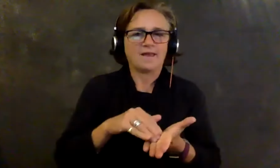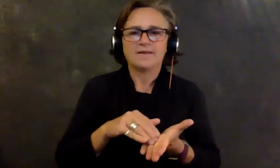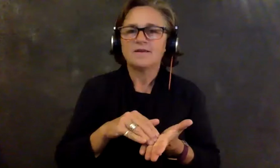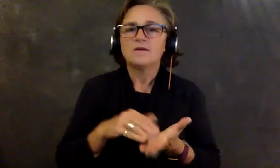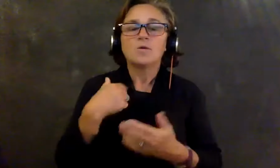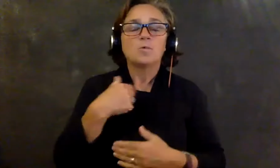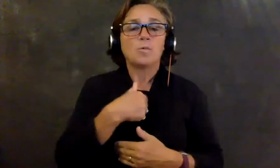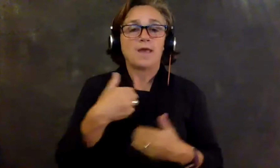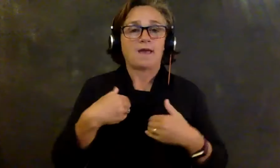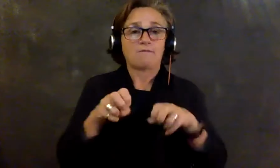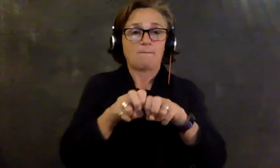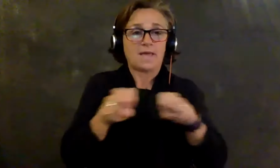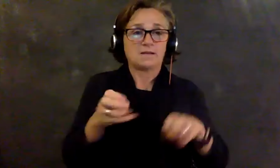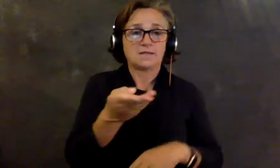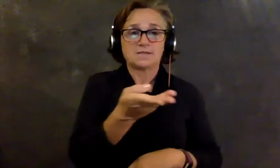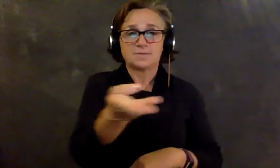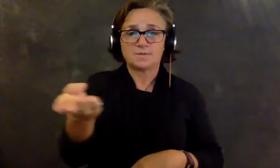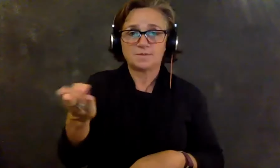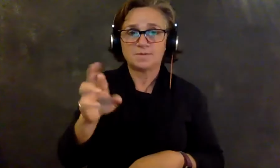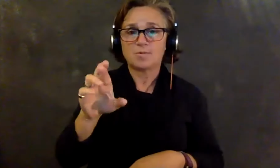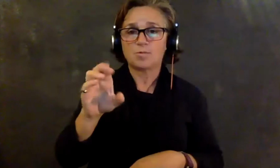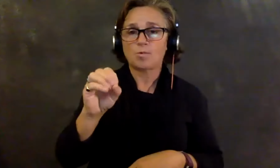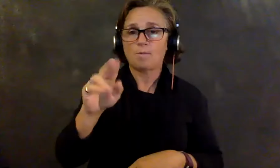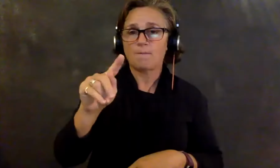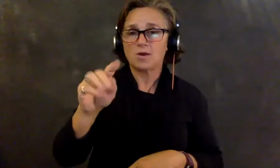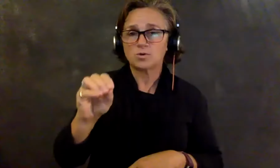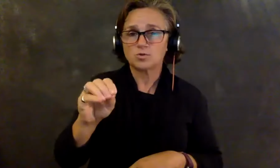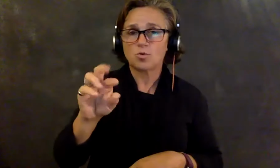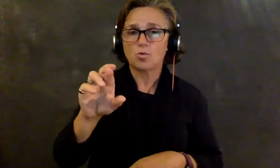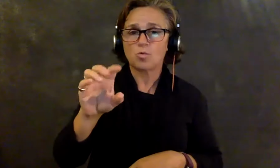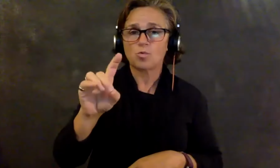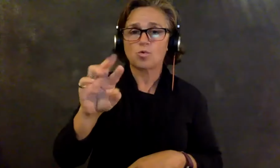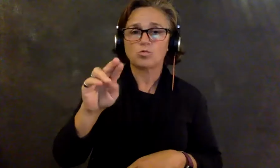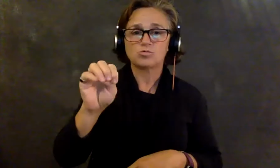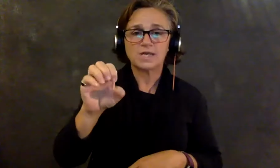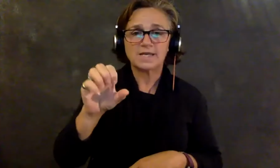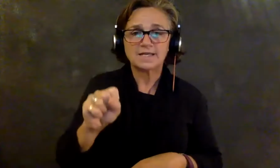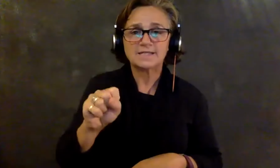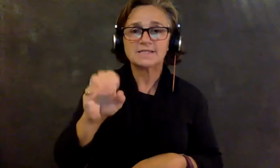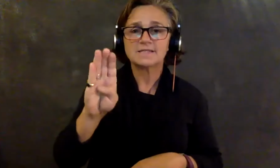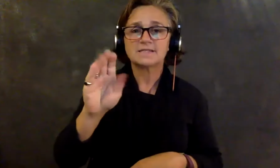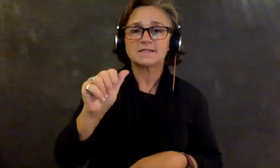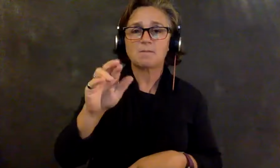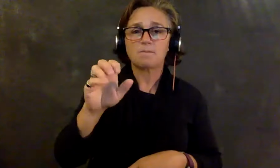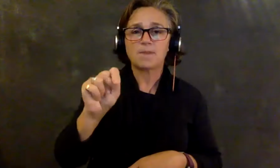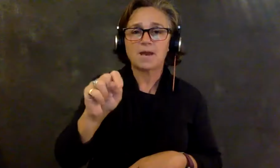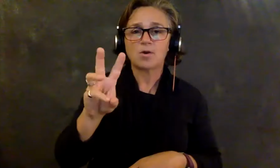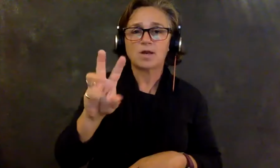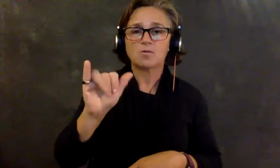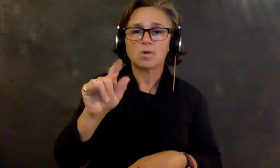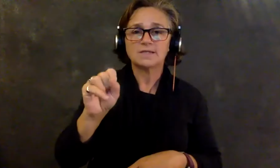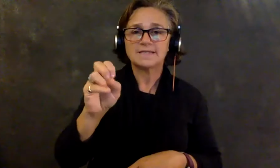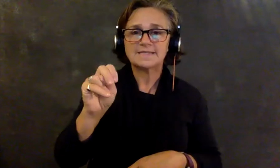Our panelists are Roberto Rodriguez, Barrett Wilkinson, Chris Reiger,